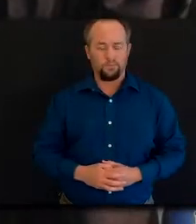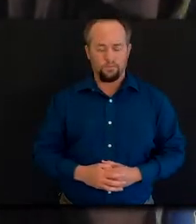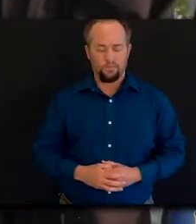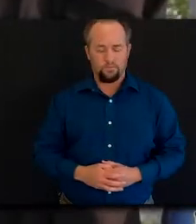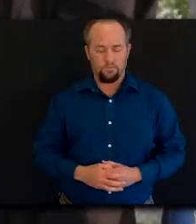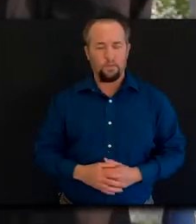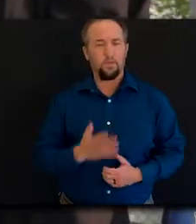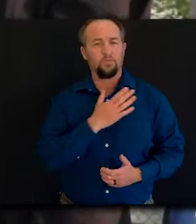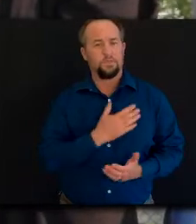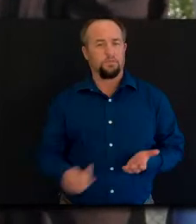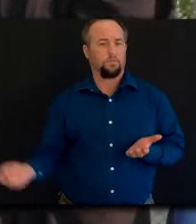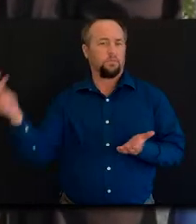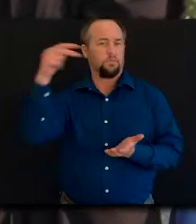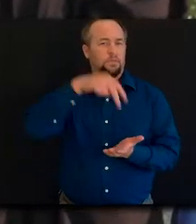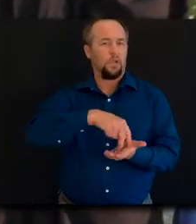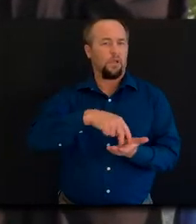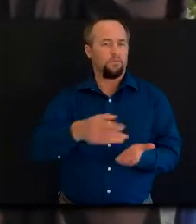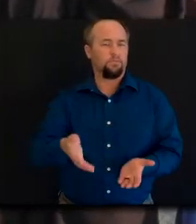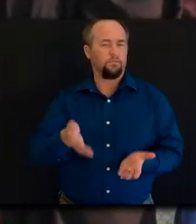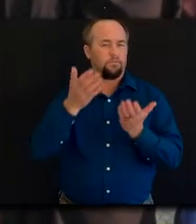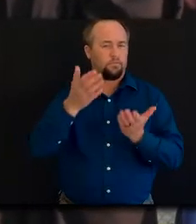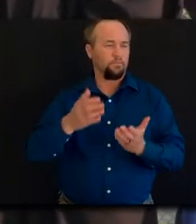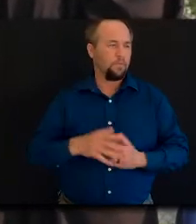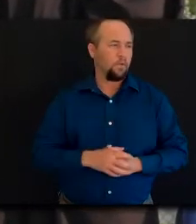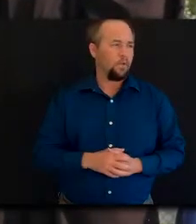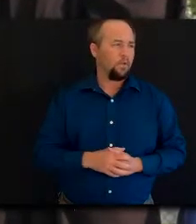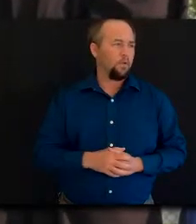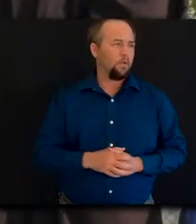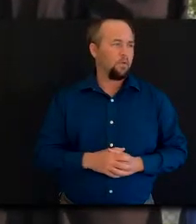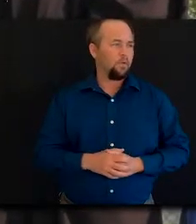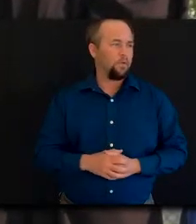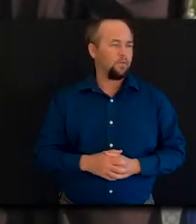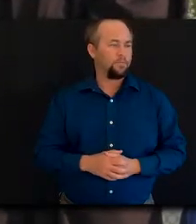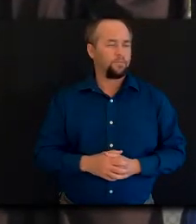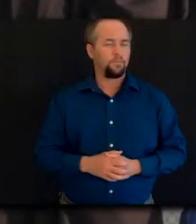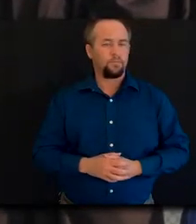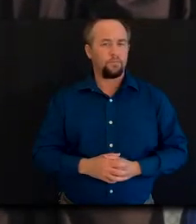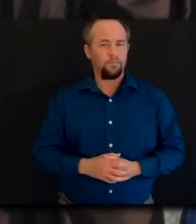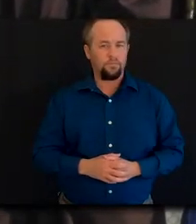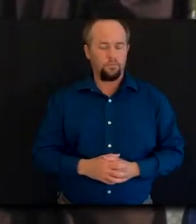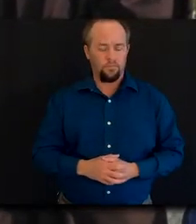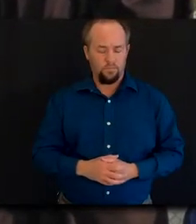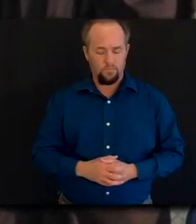Please stand for the presentation of our nation's colors and Pledge of Allegiance.